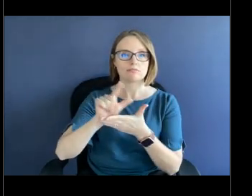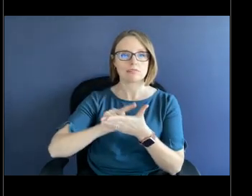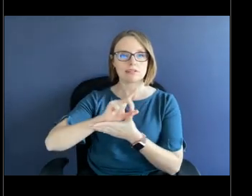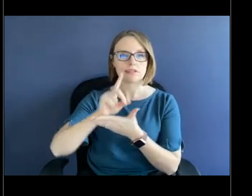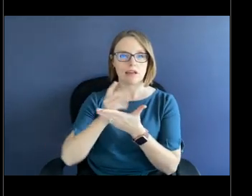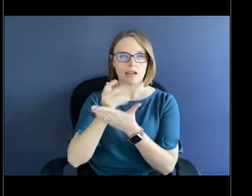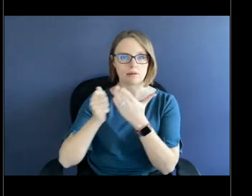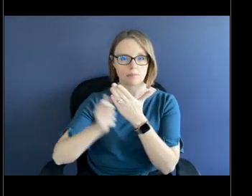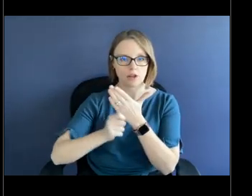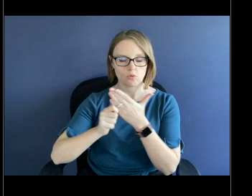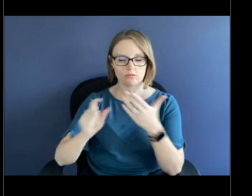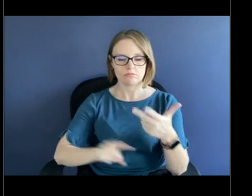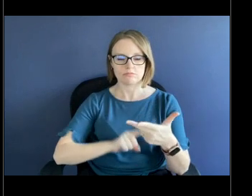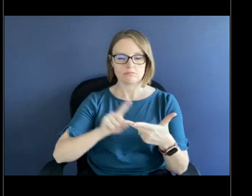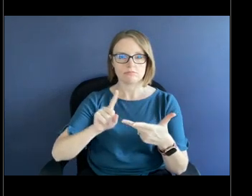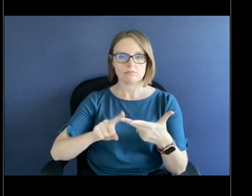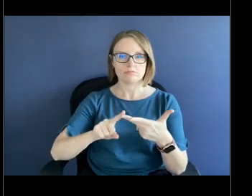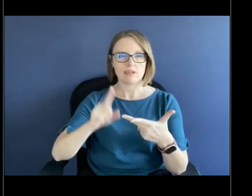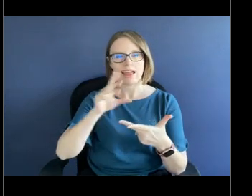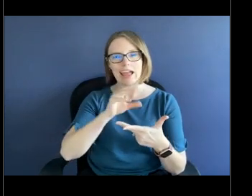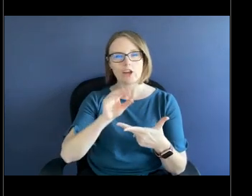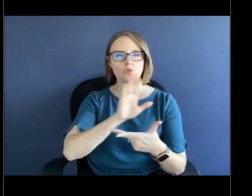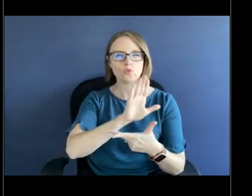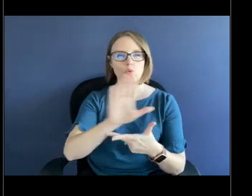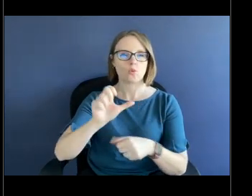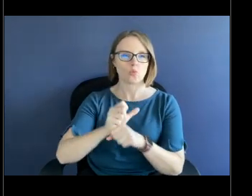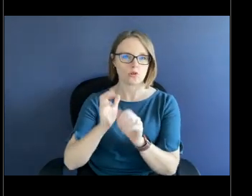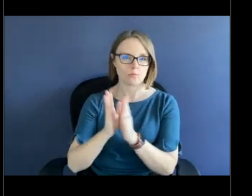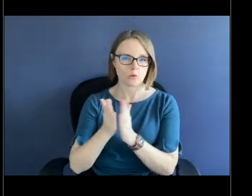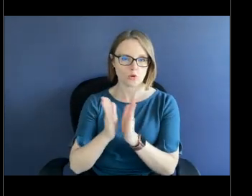Manual, and the Participant Workbook.